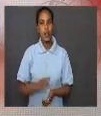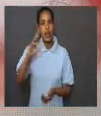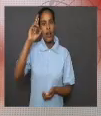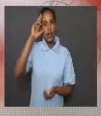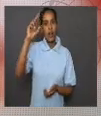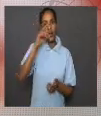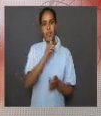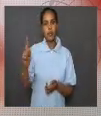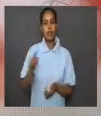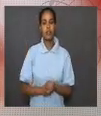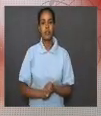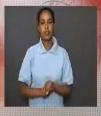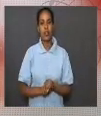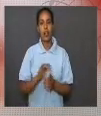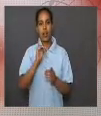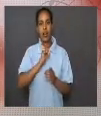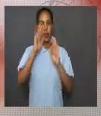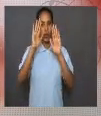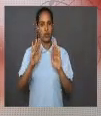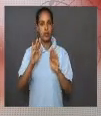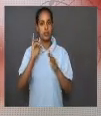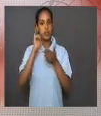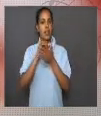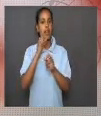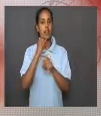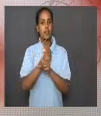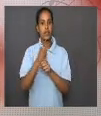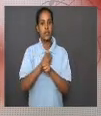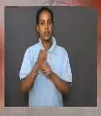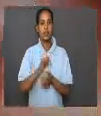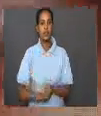Hello, everyone. I wonder how you did with that activity.